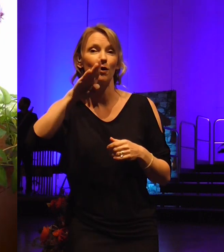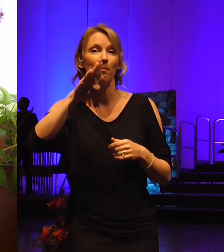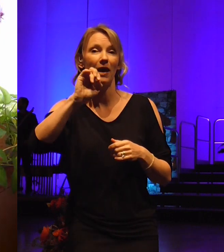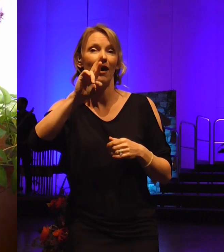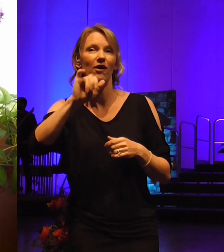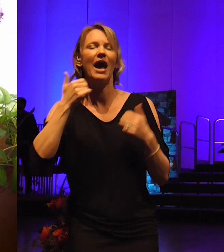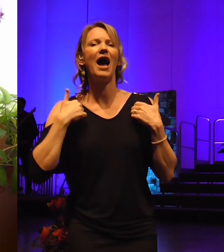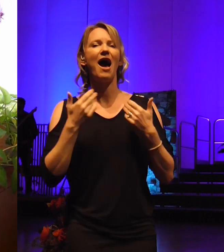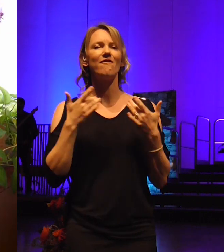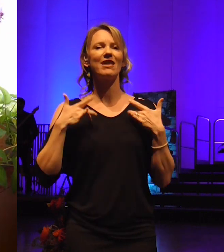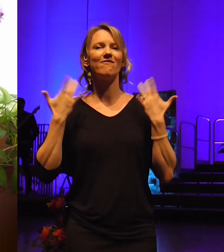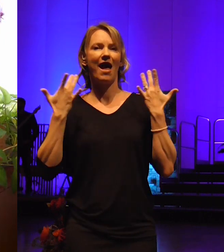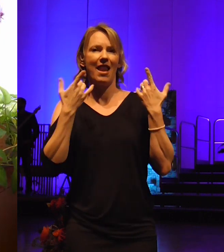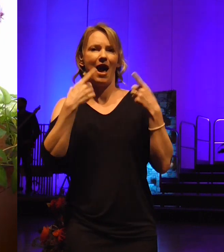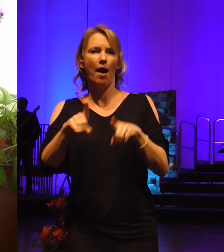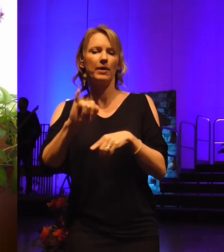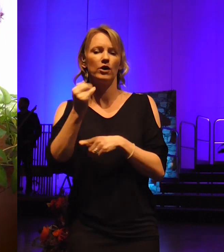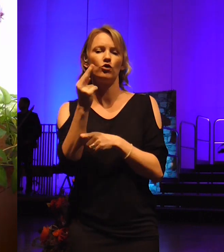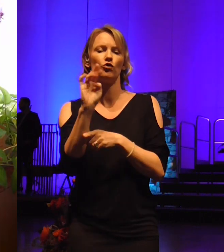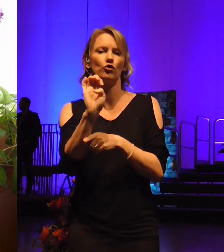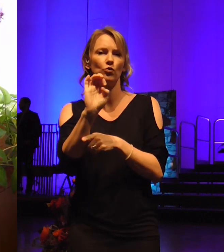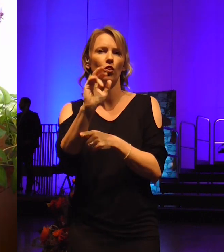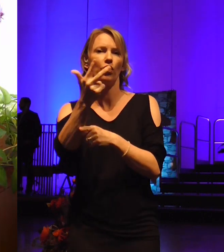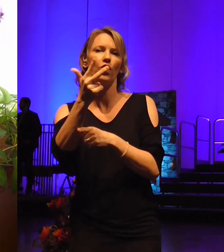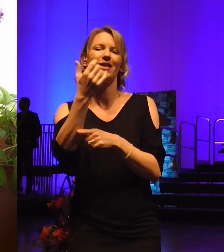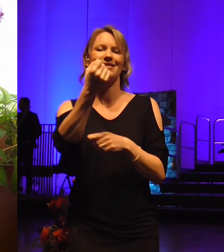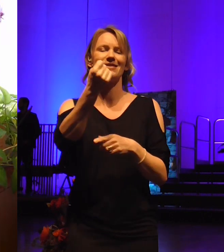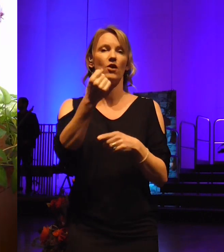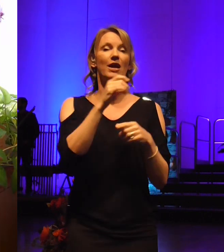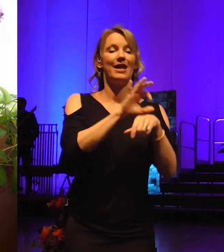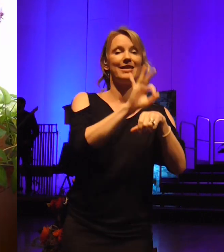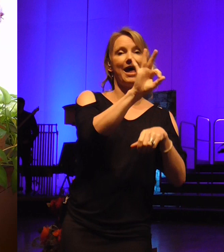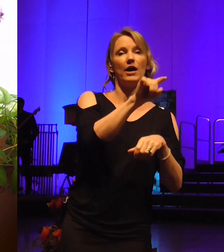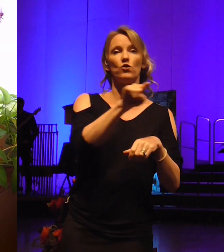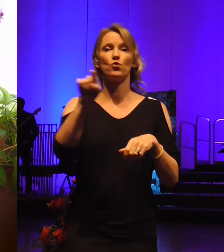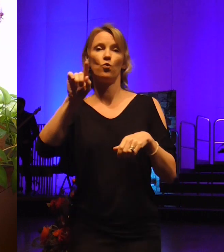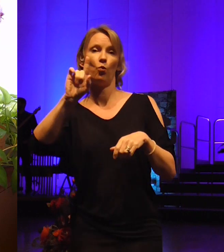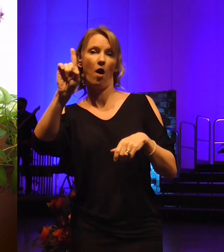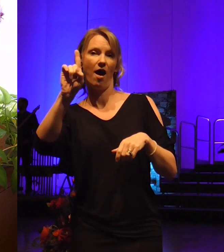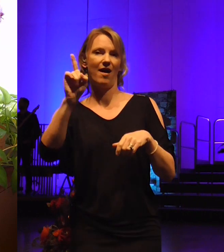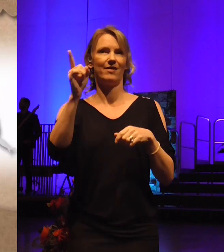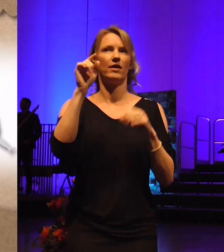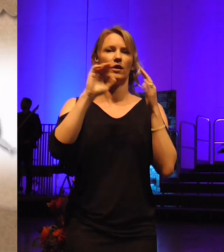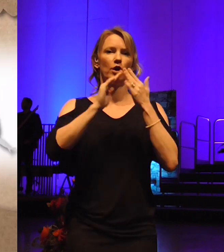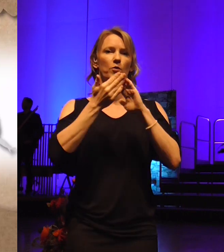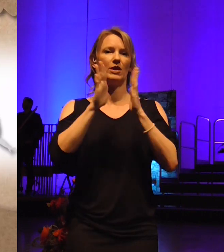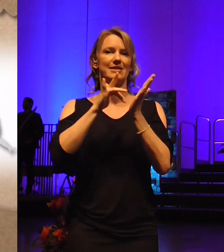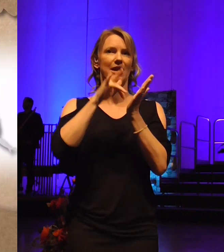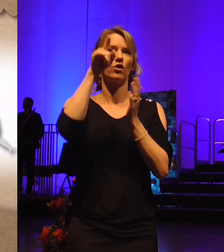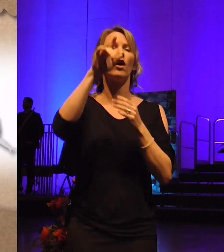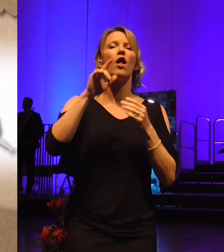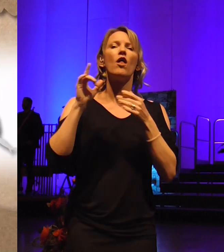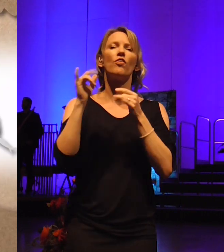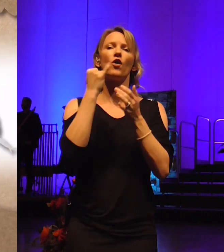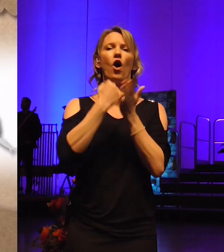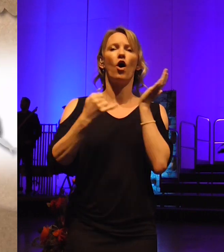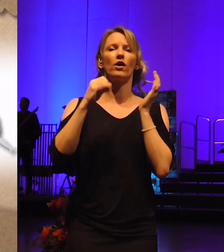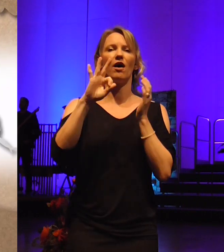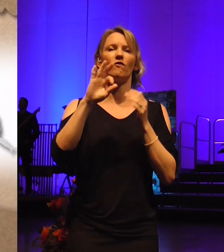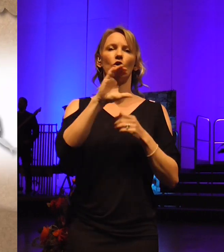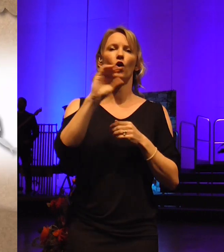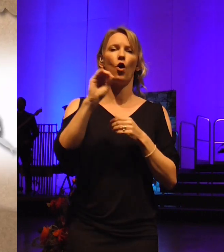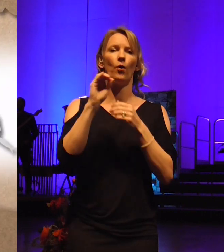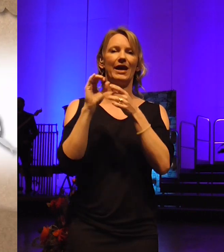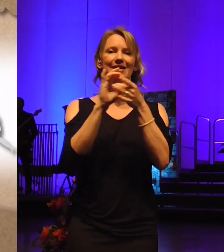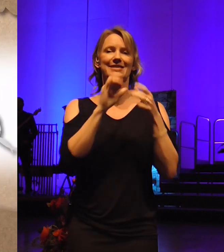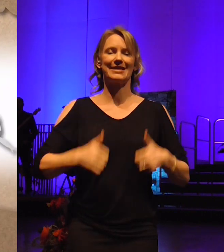tell you about an event we have coming up on June 3rd, a Saturday, from 9 to 1 in the community center. It's called the Art of Coexistence